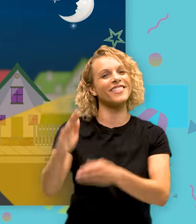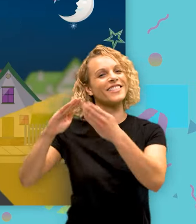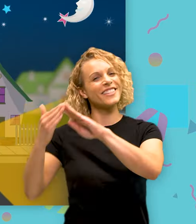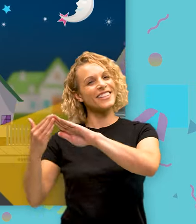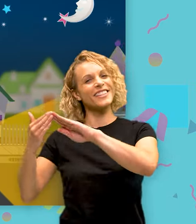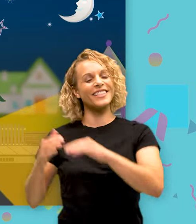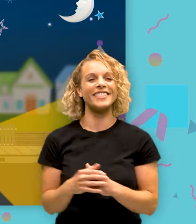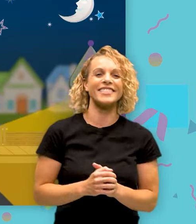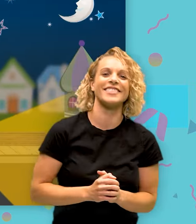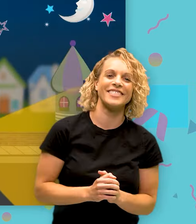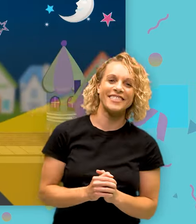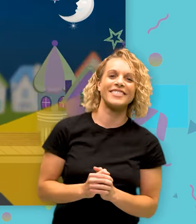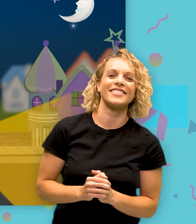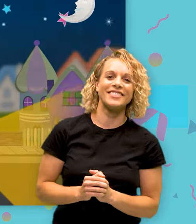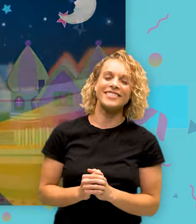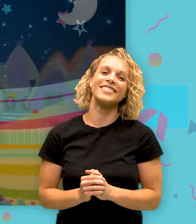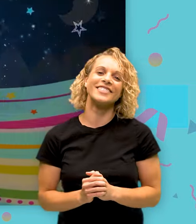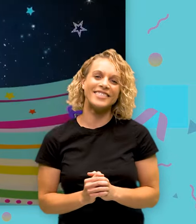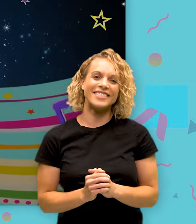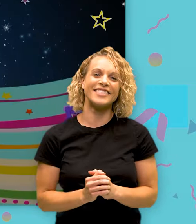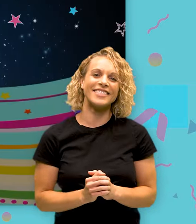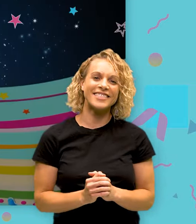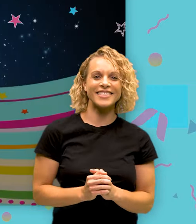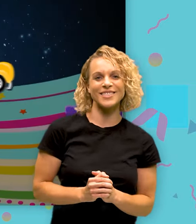all through the town.